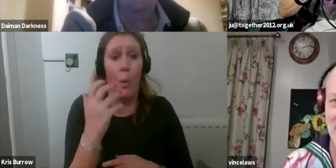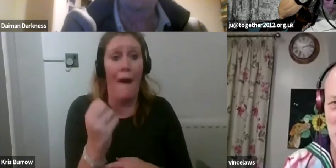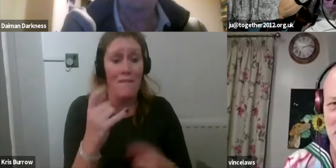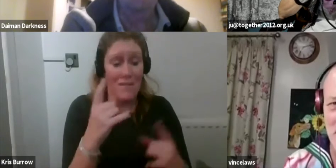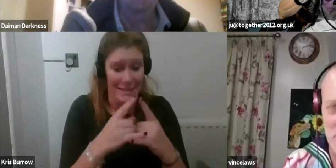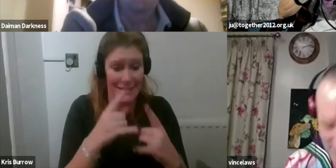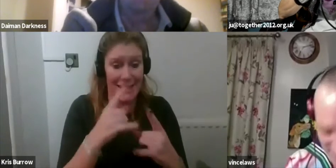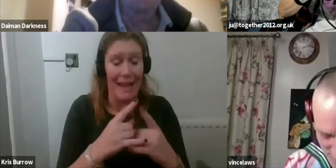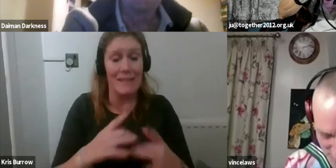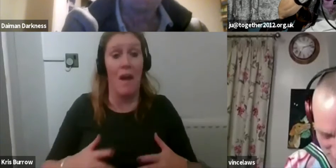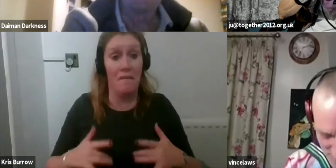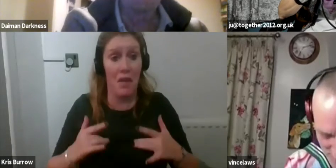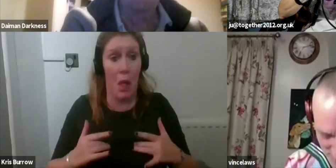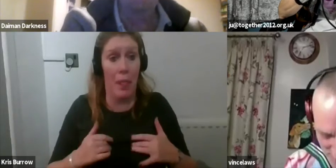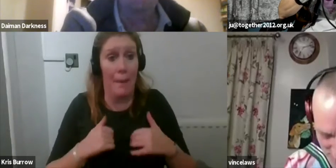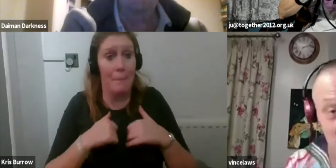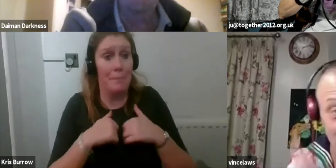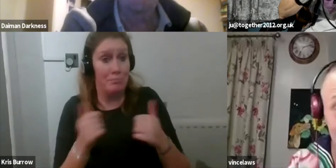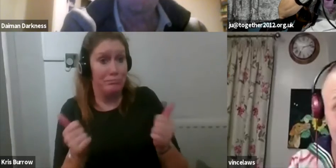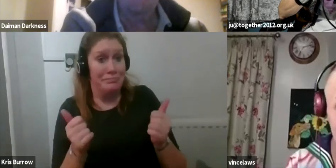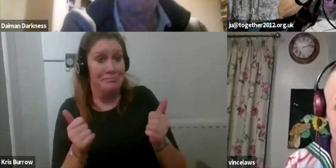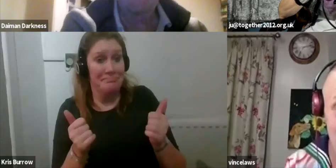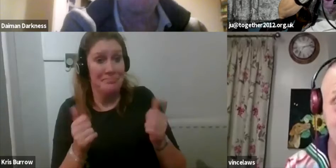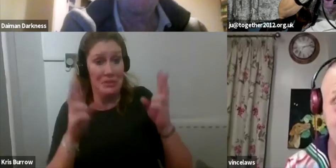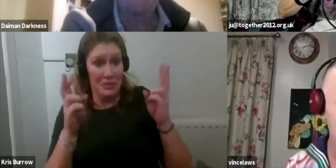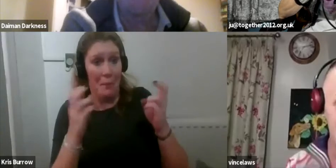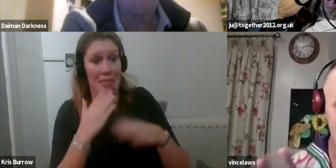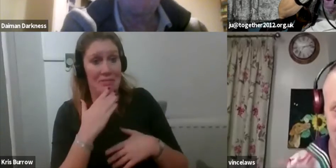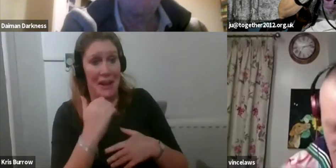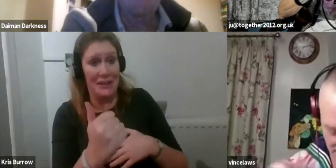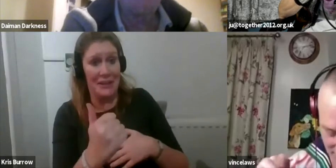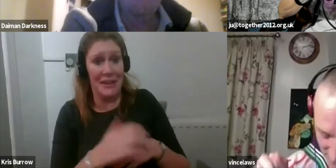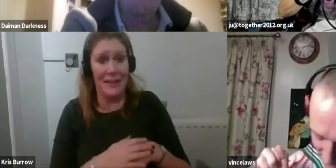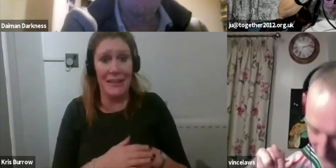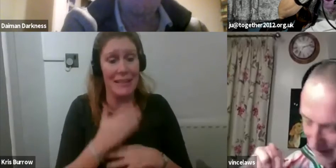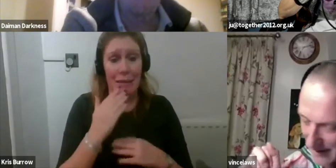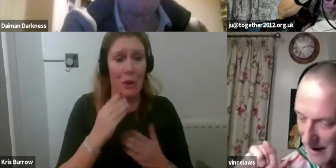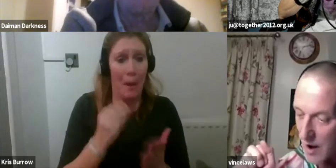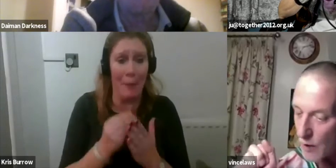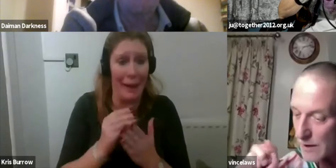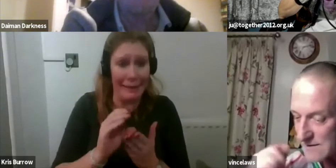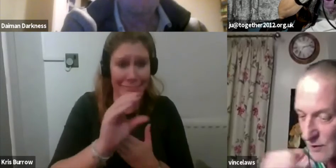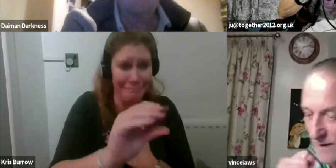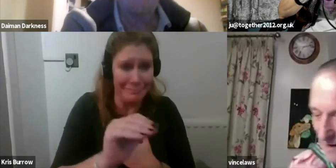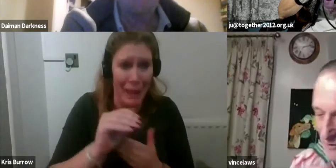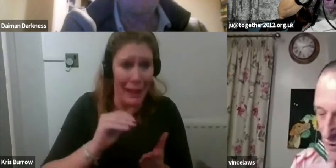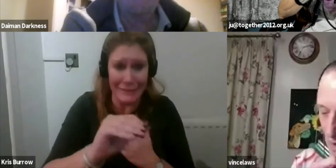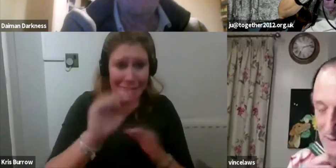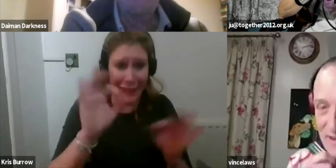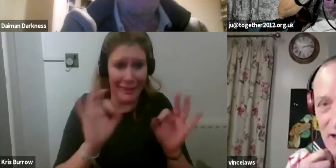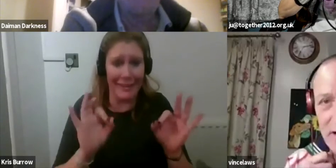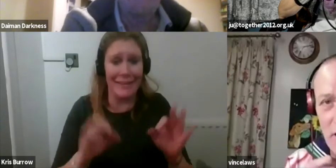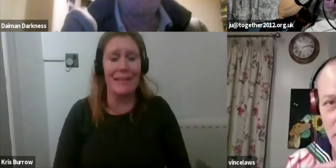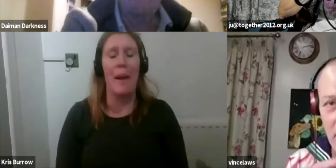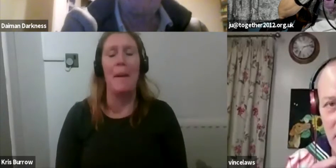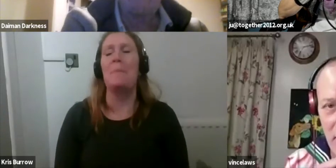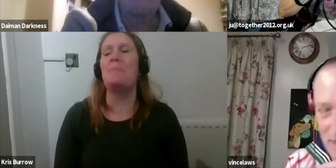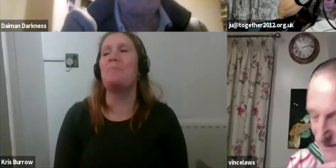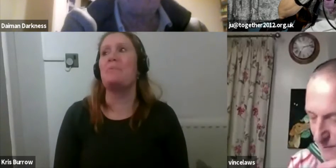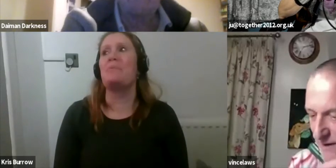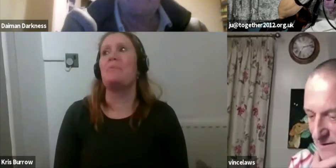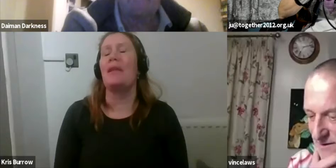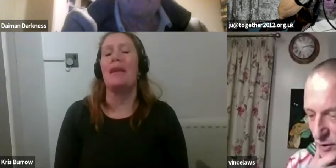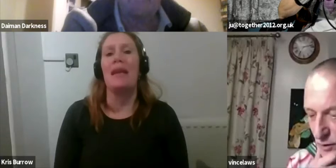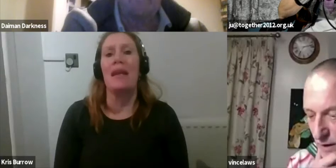that'll go down pretty damn well. So thank you for that. You're not getting any money, but okay. So yeah, no, I started off